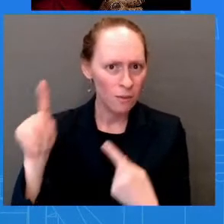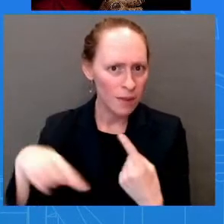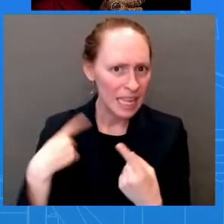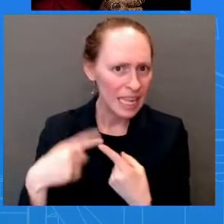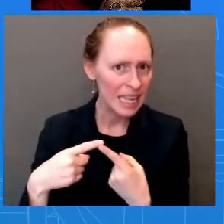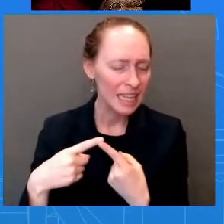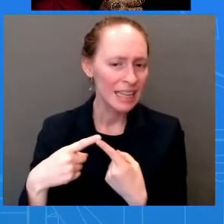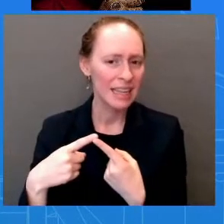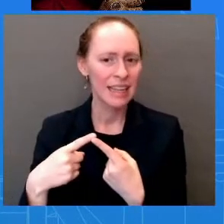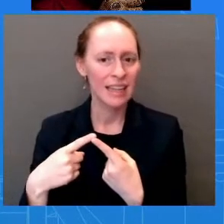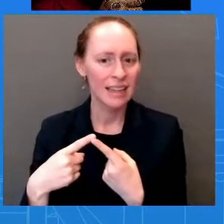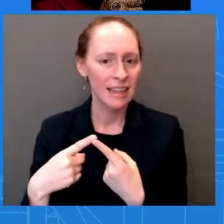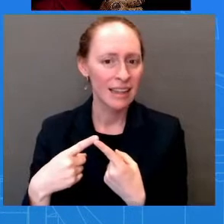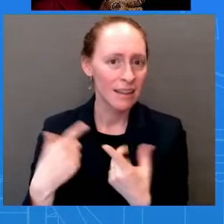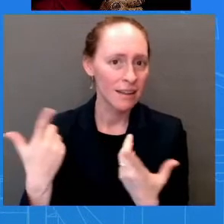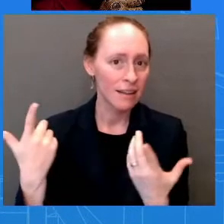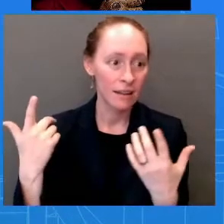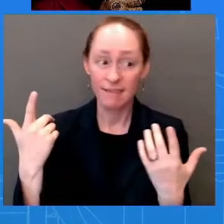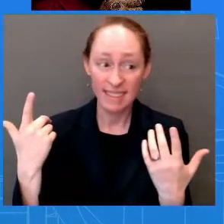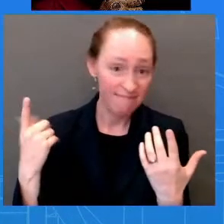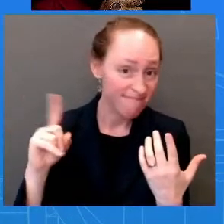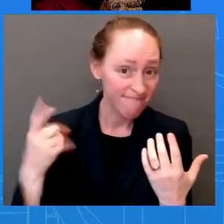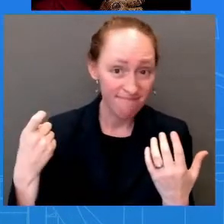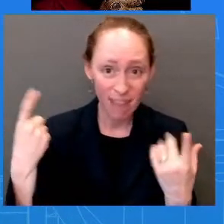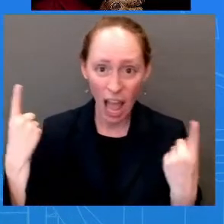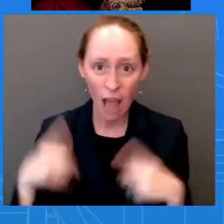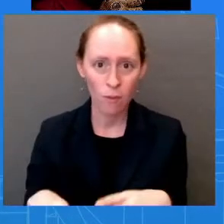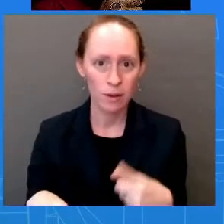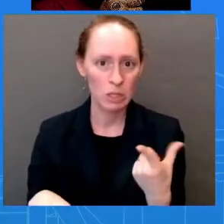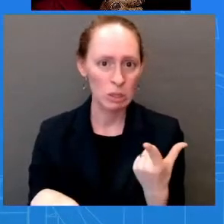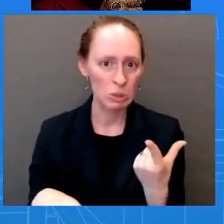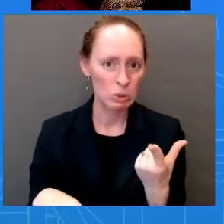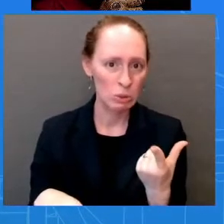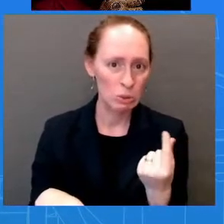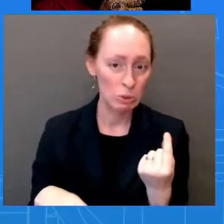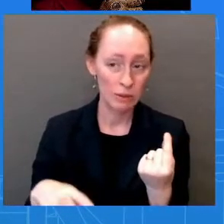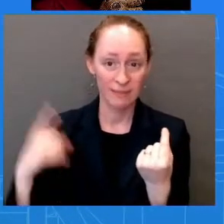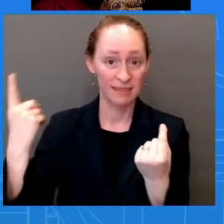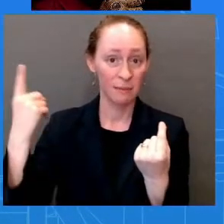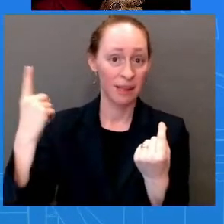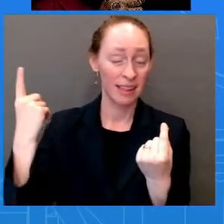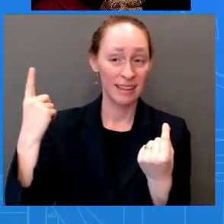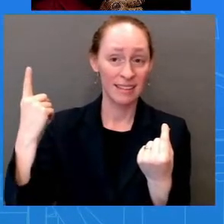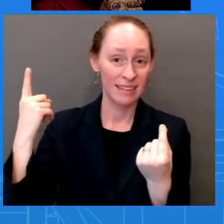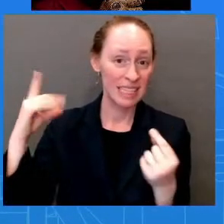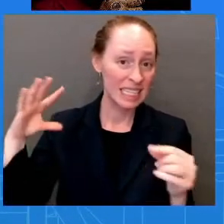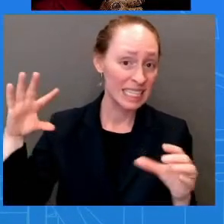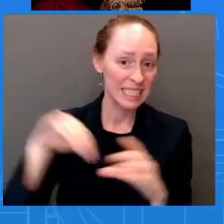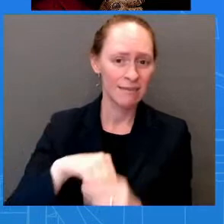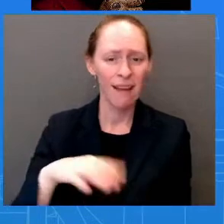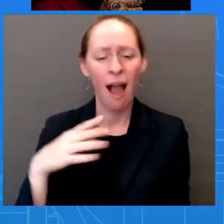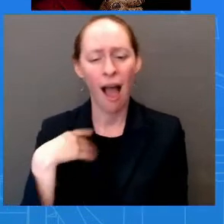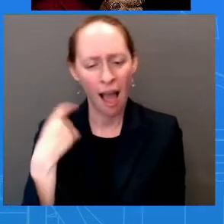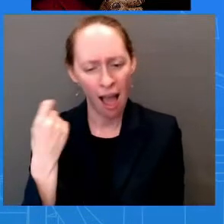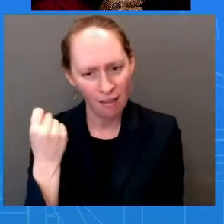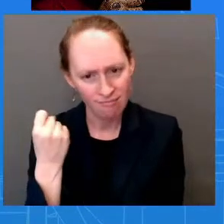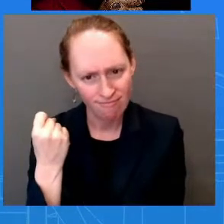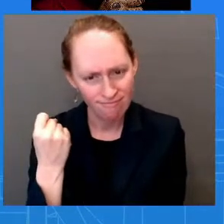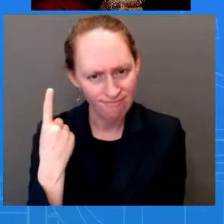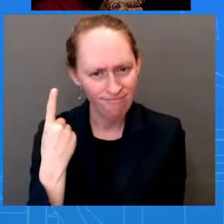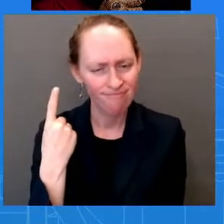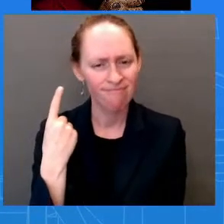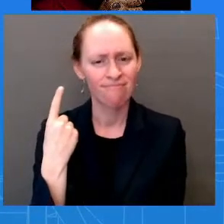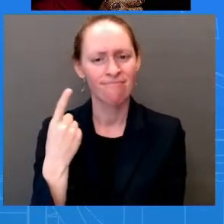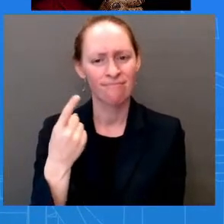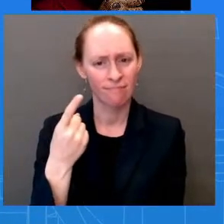agreement? Because again, there's going to be disruption for industries that rely on we understand. We understand that there will be disruption. We have been very clear